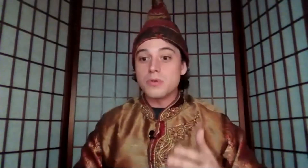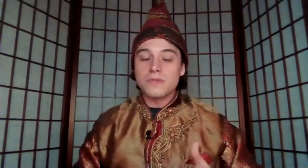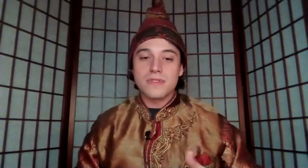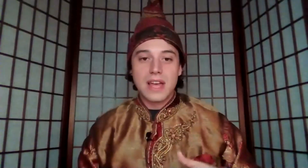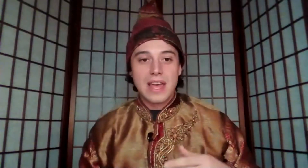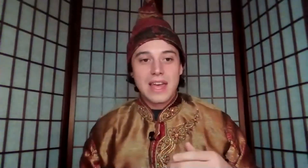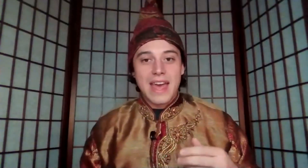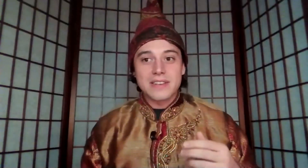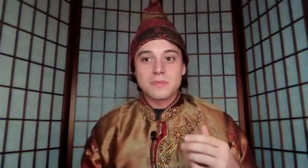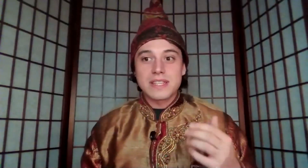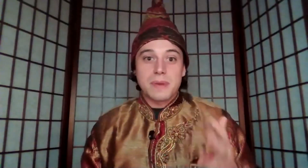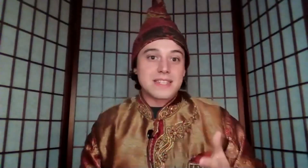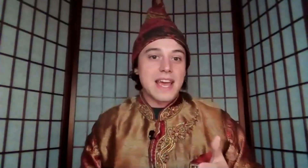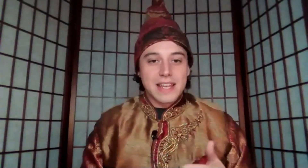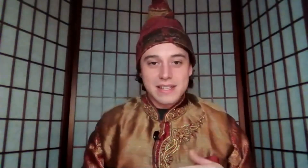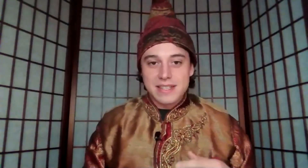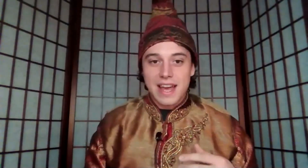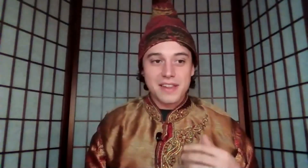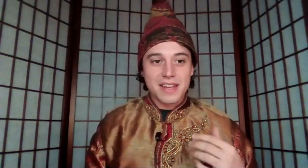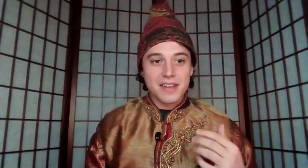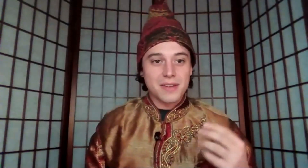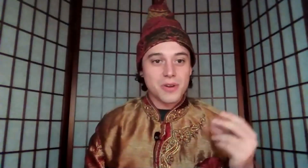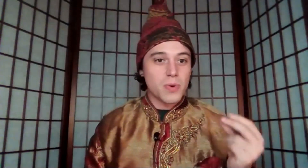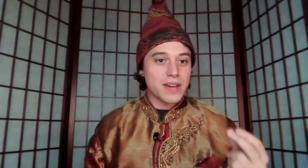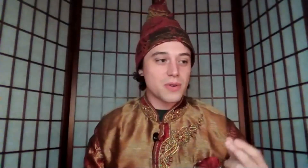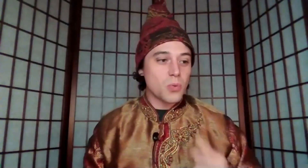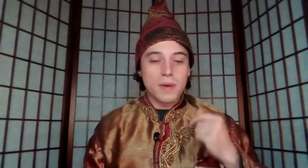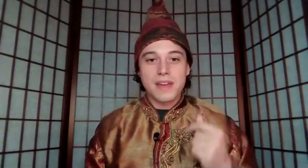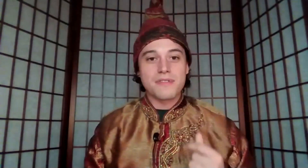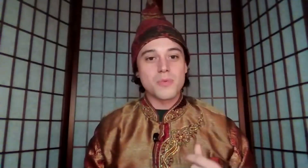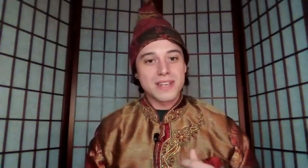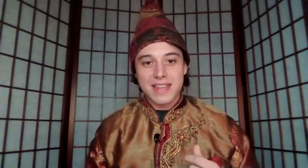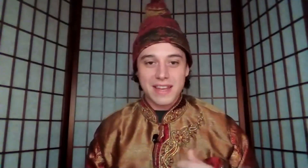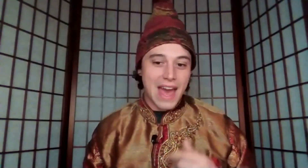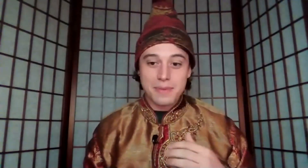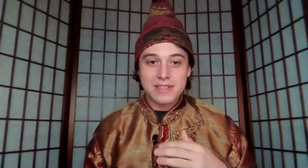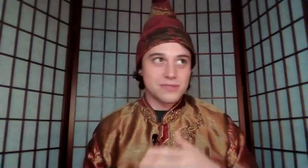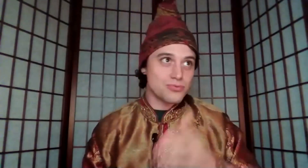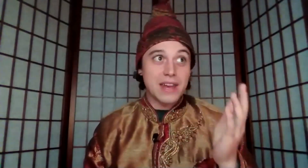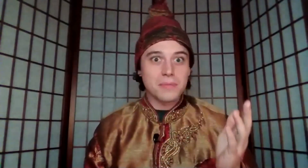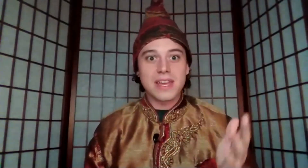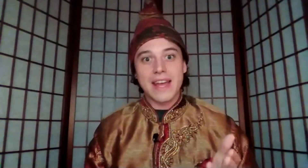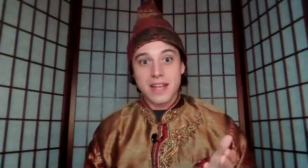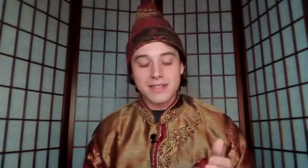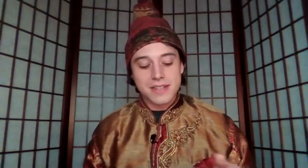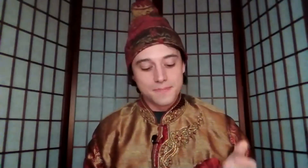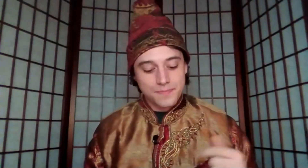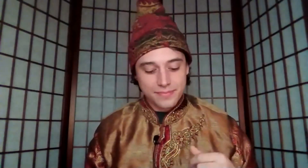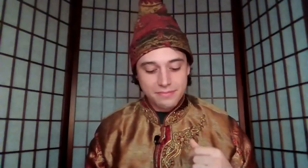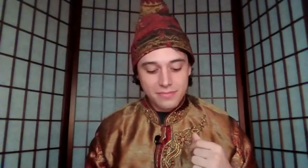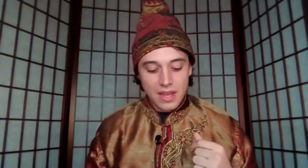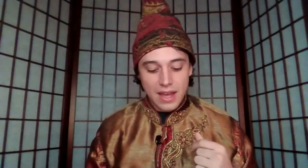to move and to be spontaneous, kind of like a quick whipping of the wind that happens randomly at